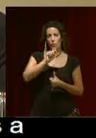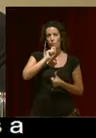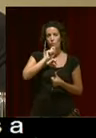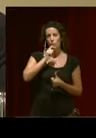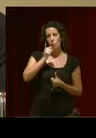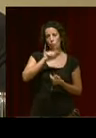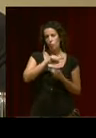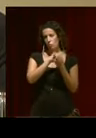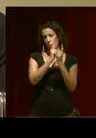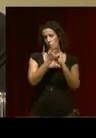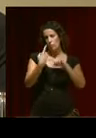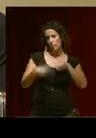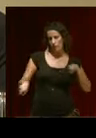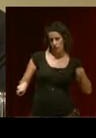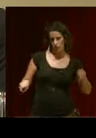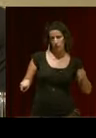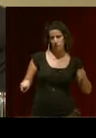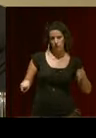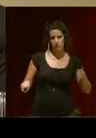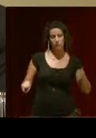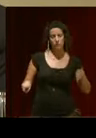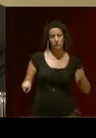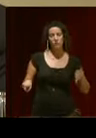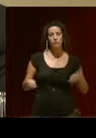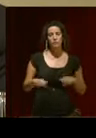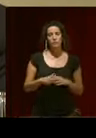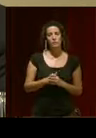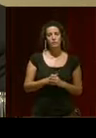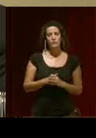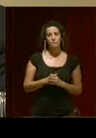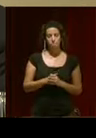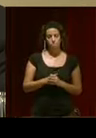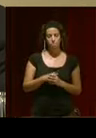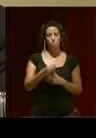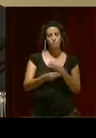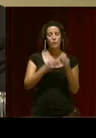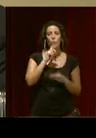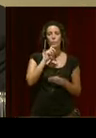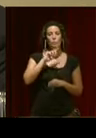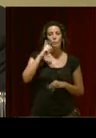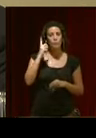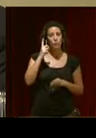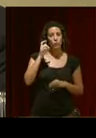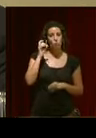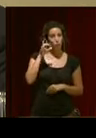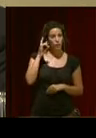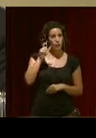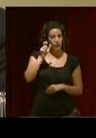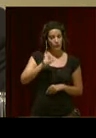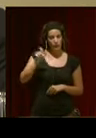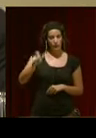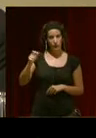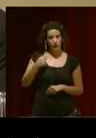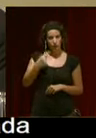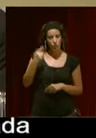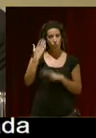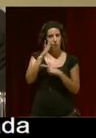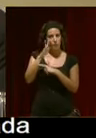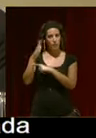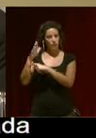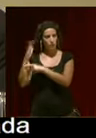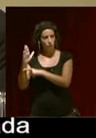workshop. The format will vary slightly compared to the previous format. First of all,